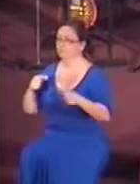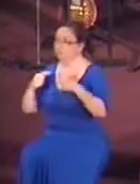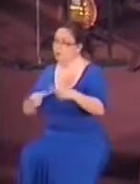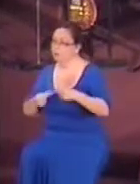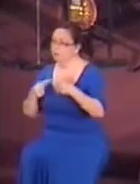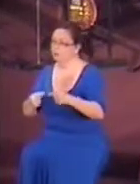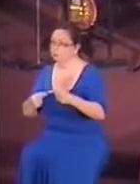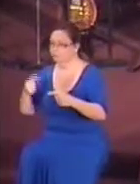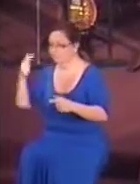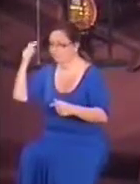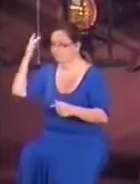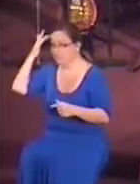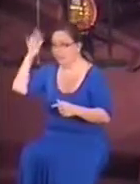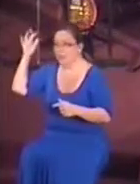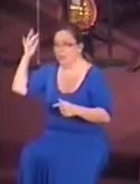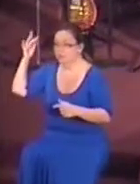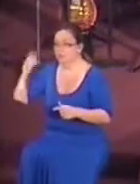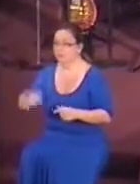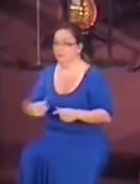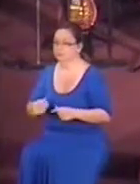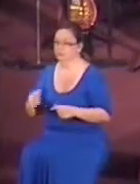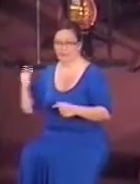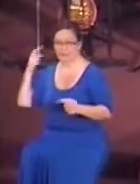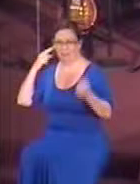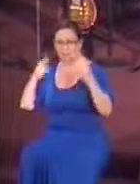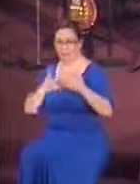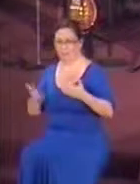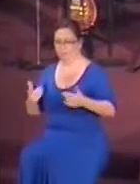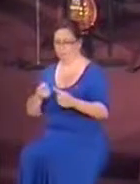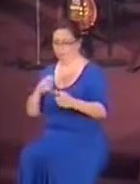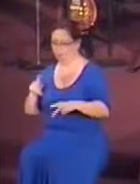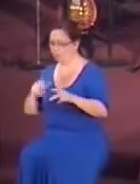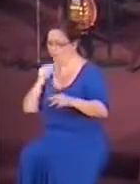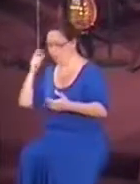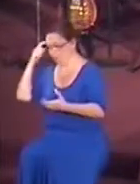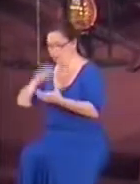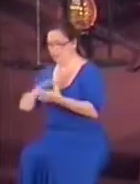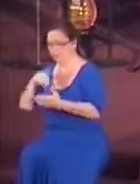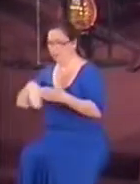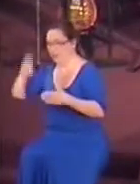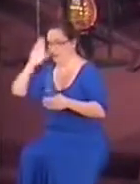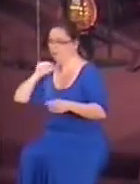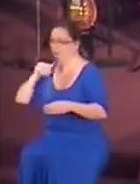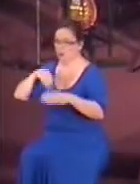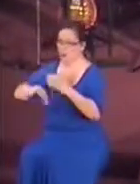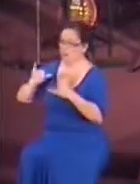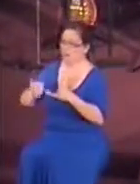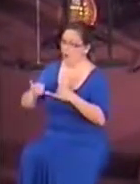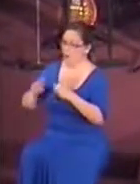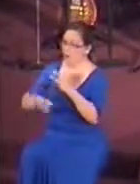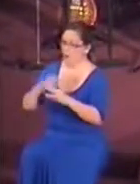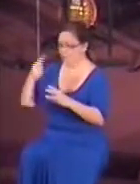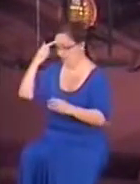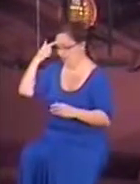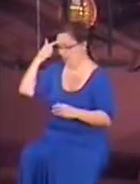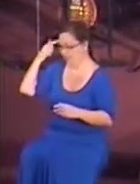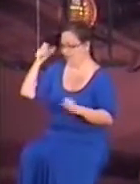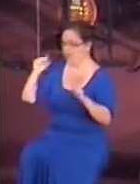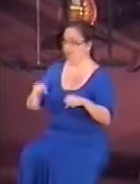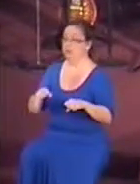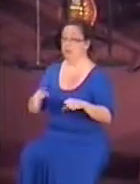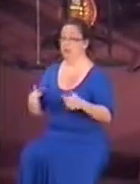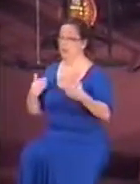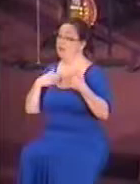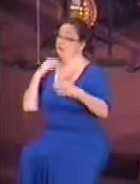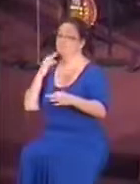start hearing things from atheists and agnostics and people who don't believe in God. Don't walk into that type of world thinking that you can just